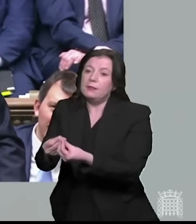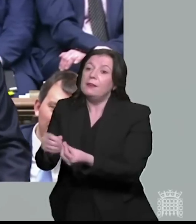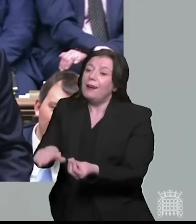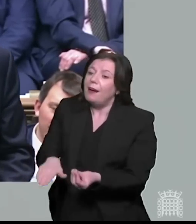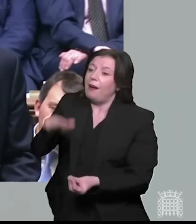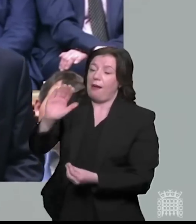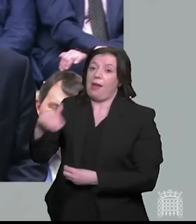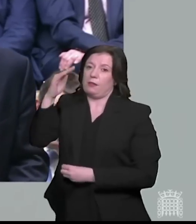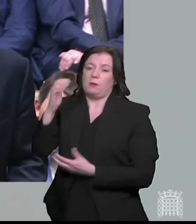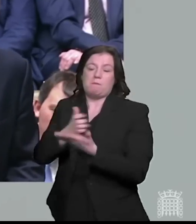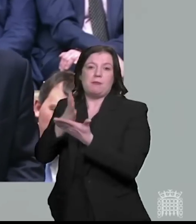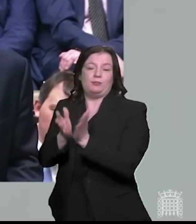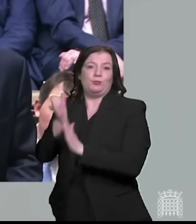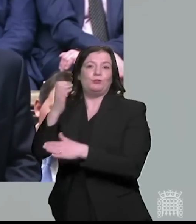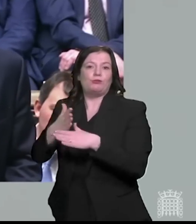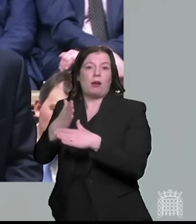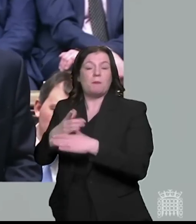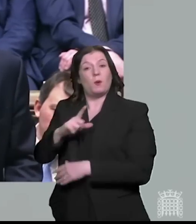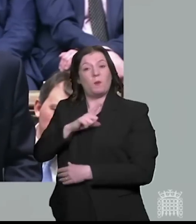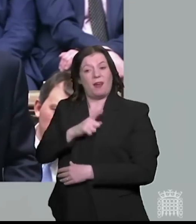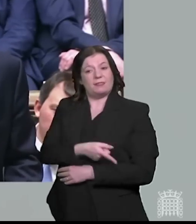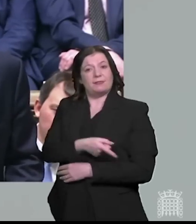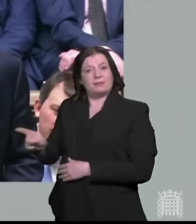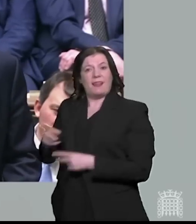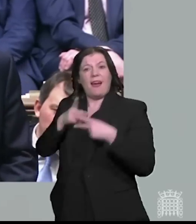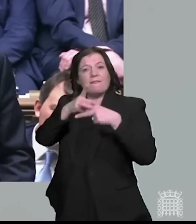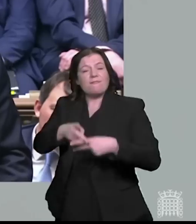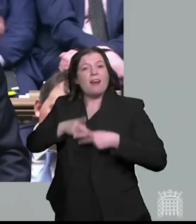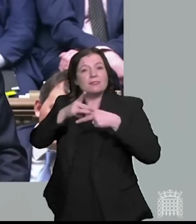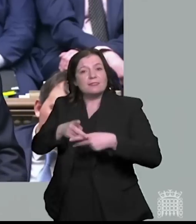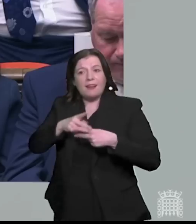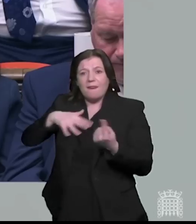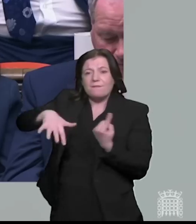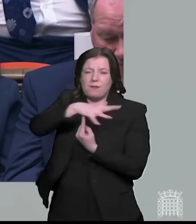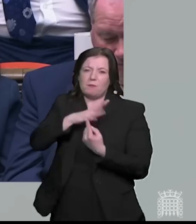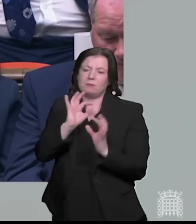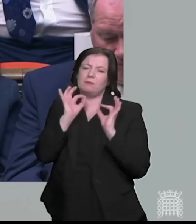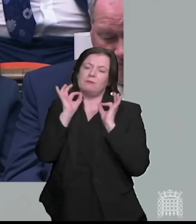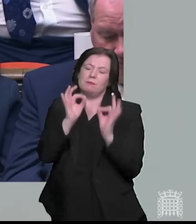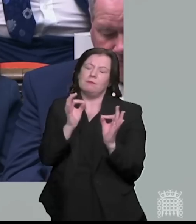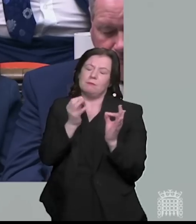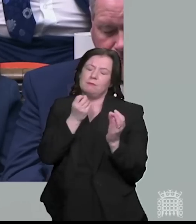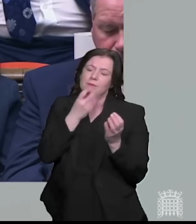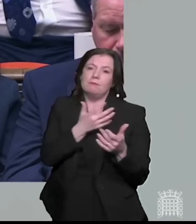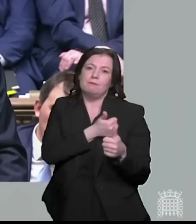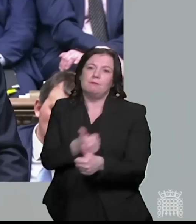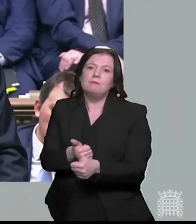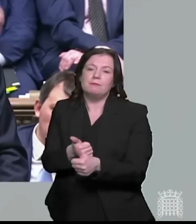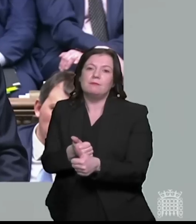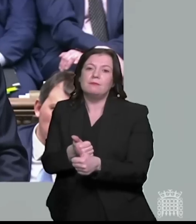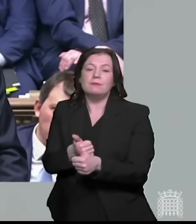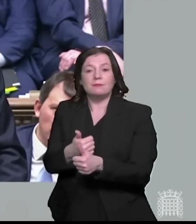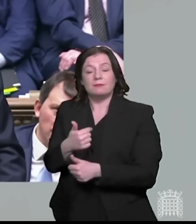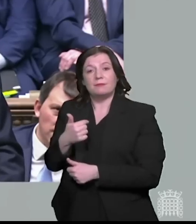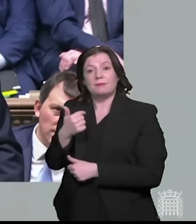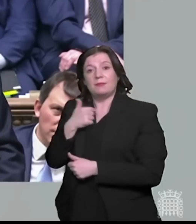reach adulthood. Often they depend on foster families who do a brilliant job. So today I'm nearly doubling